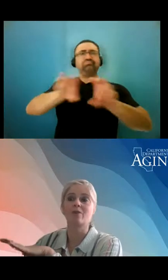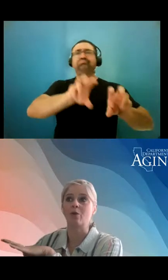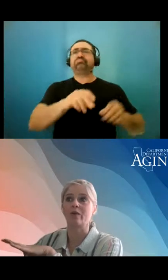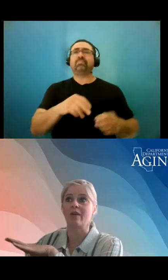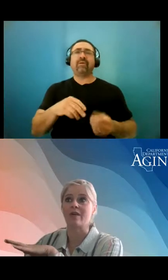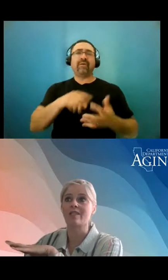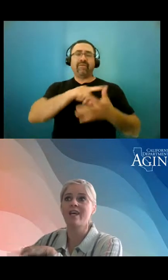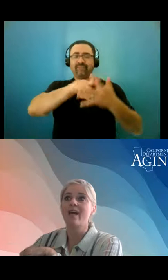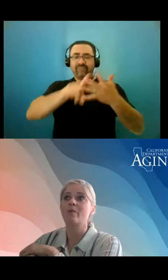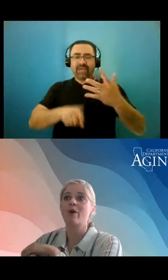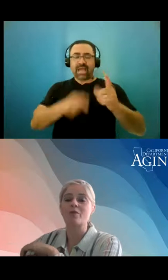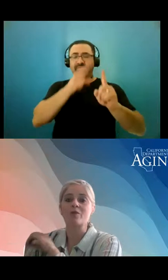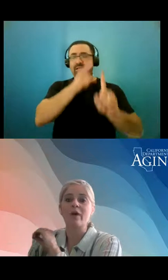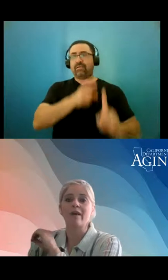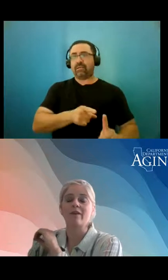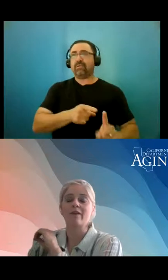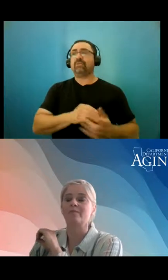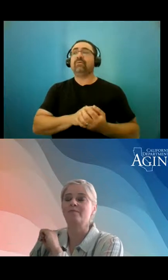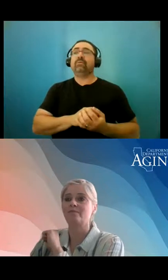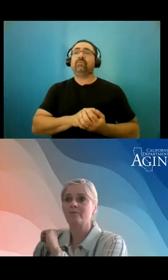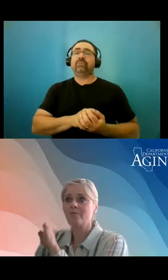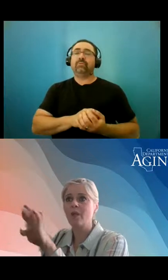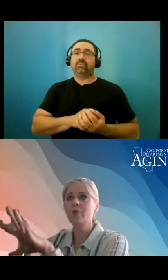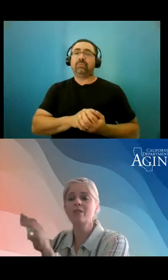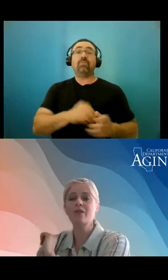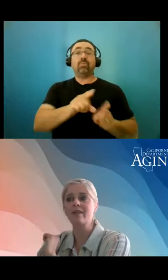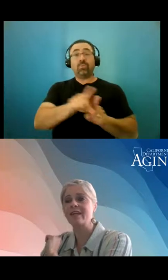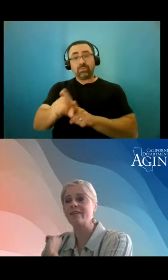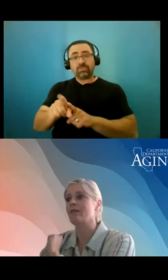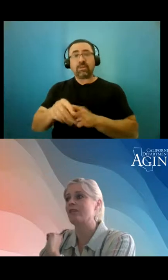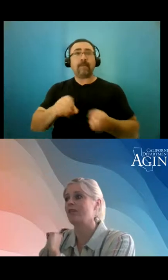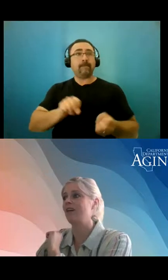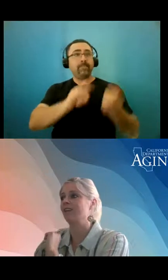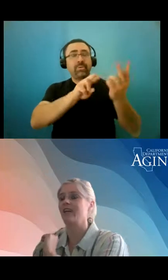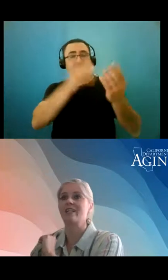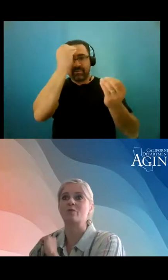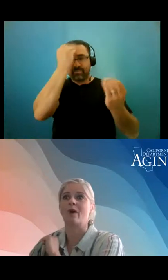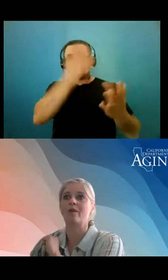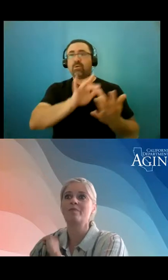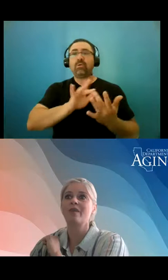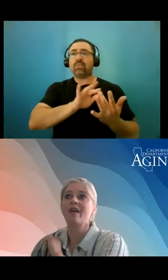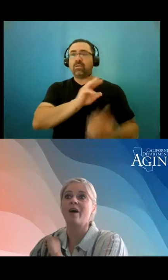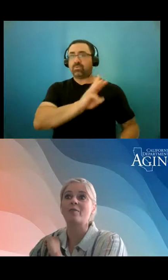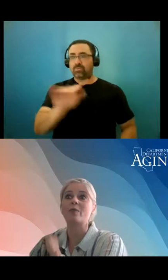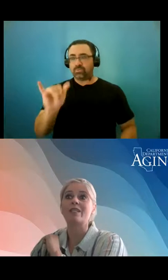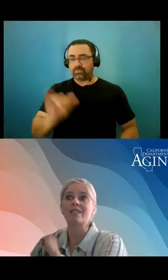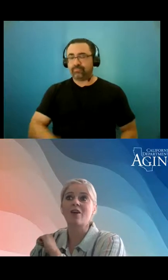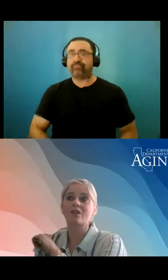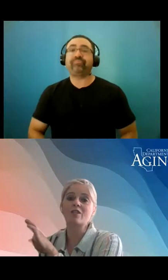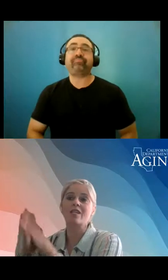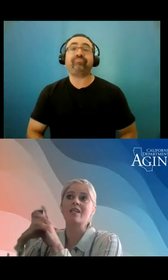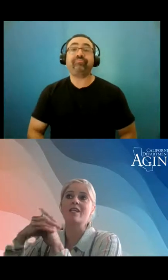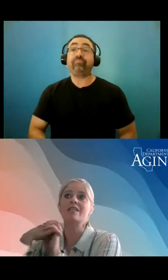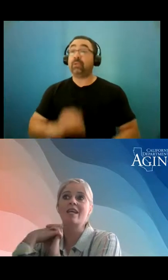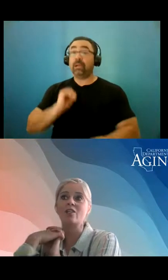five goal areas. And we also have posted that information online as well. We did launch